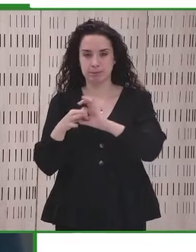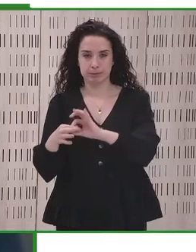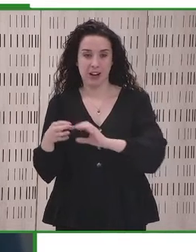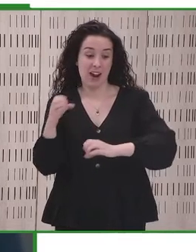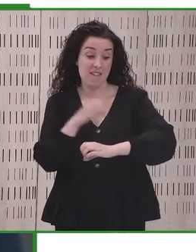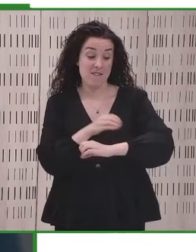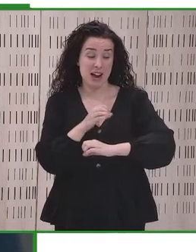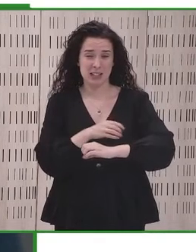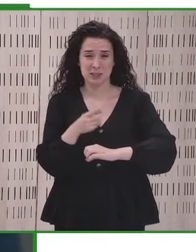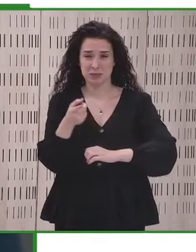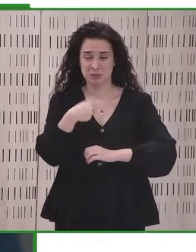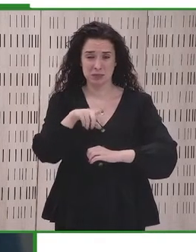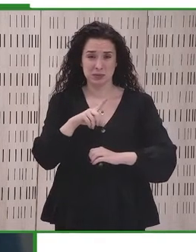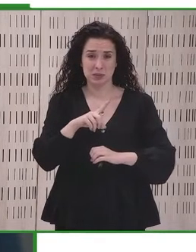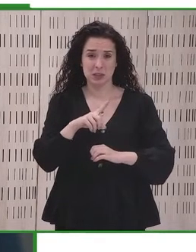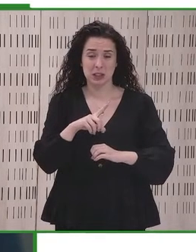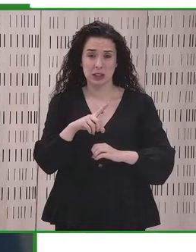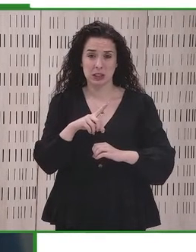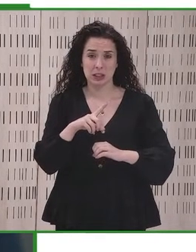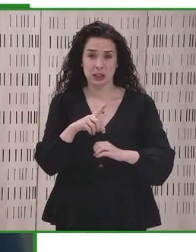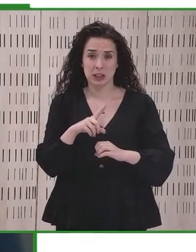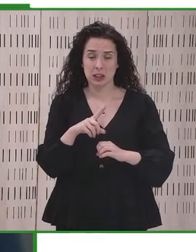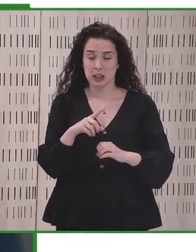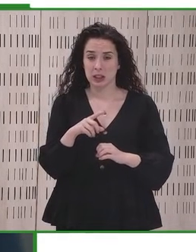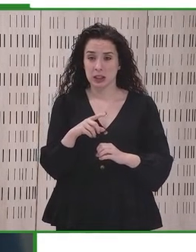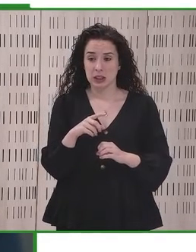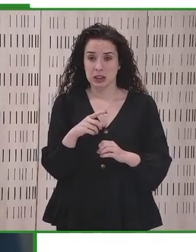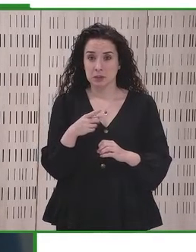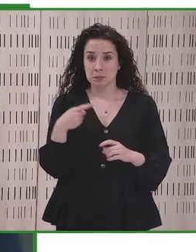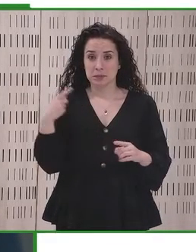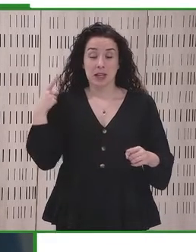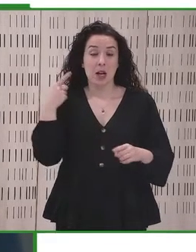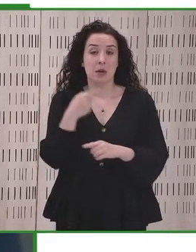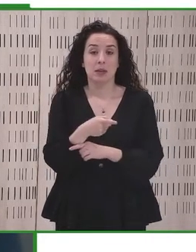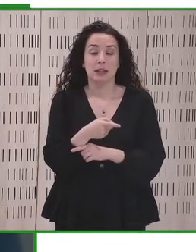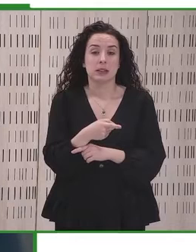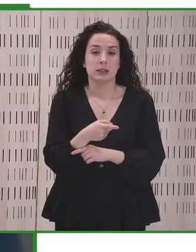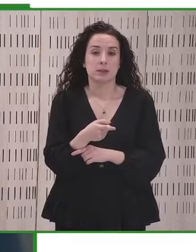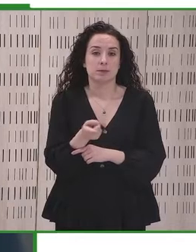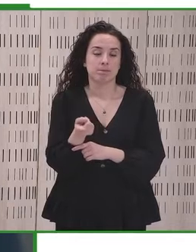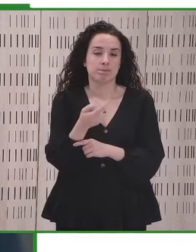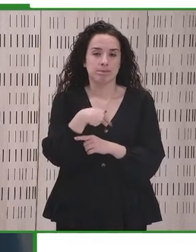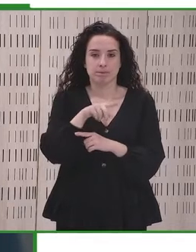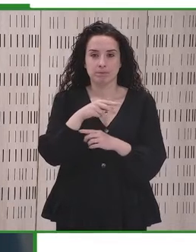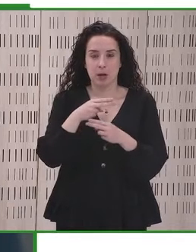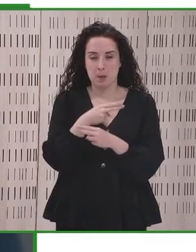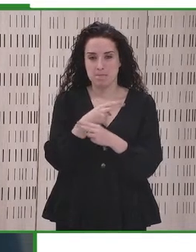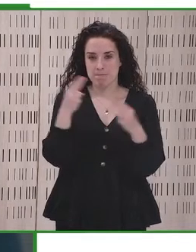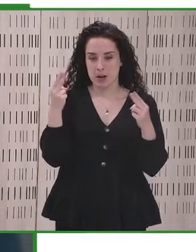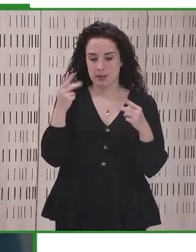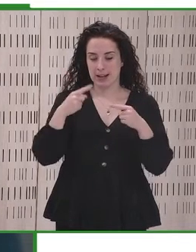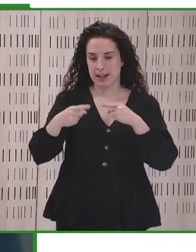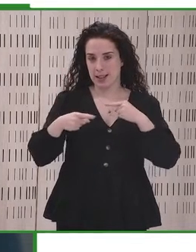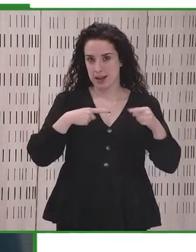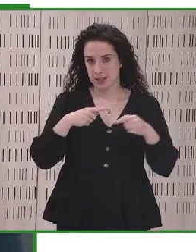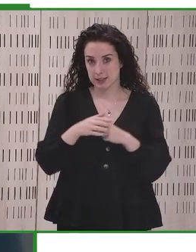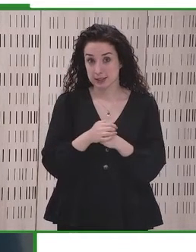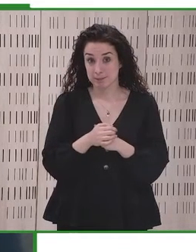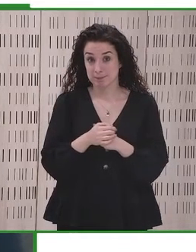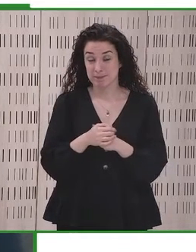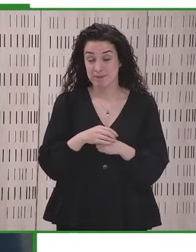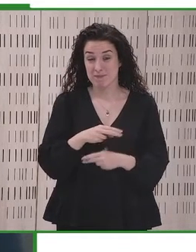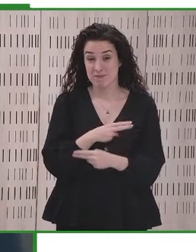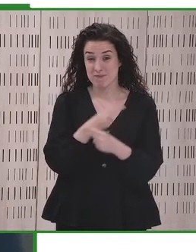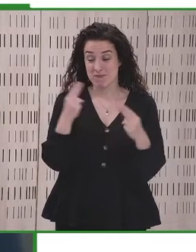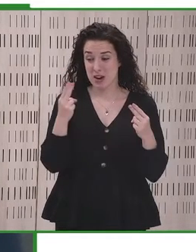This connection between accessibility and European funds is